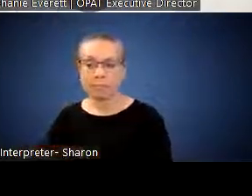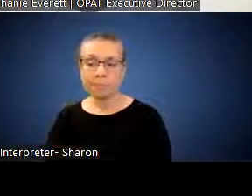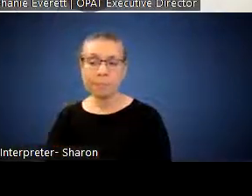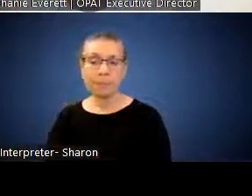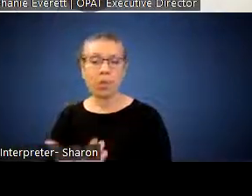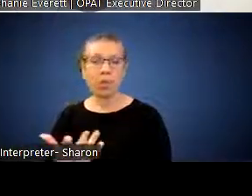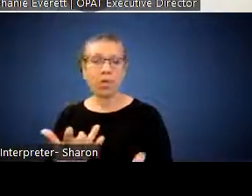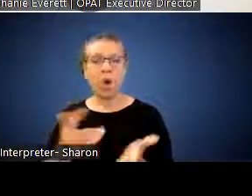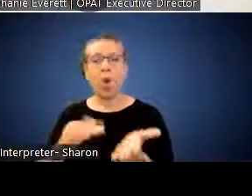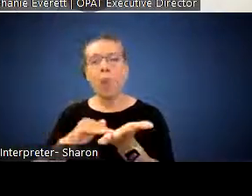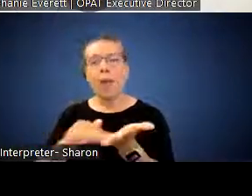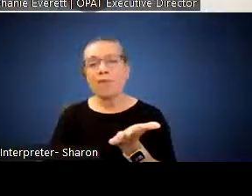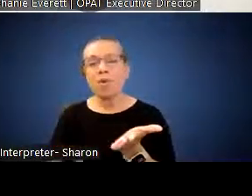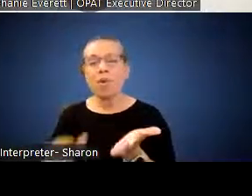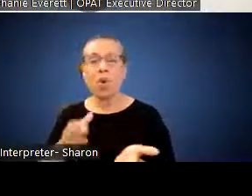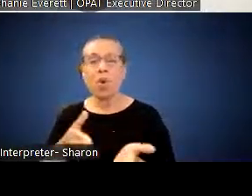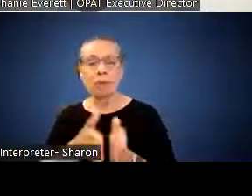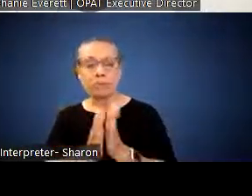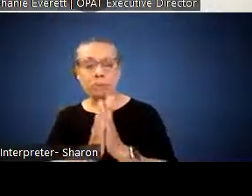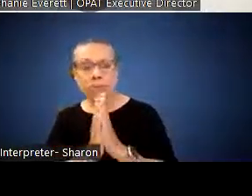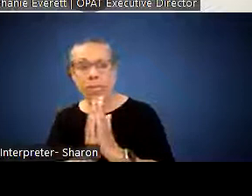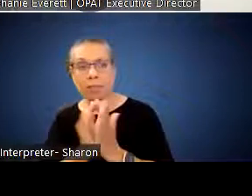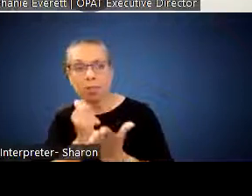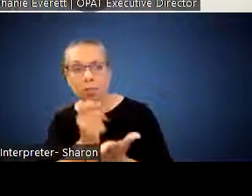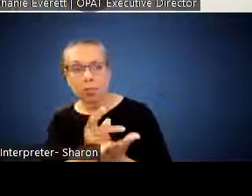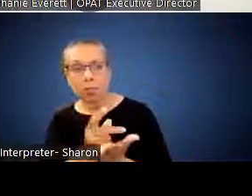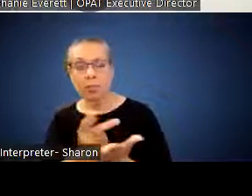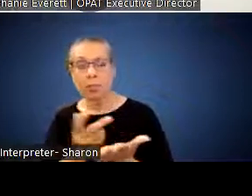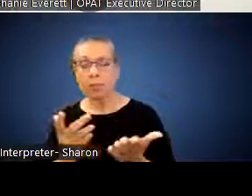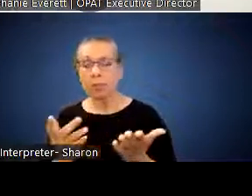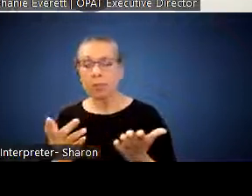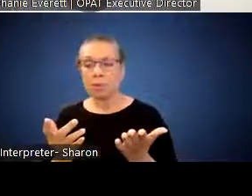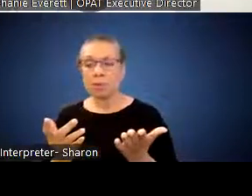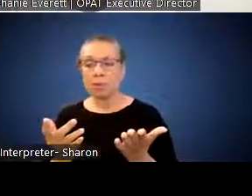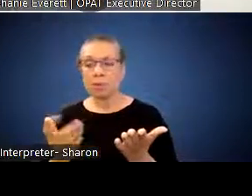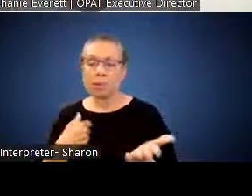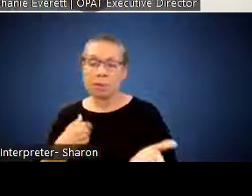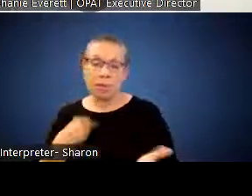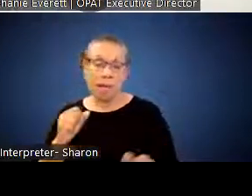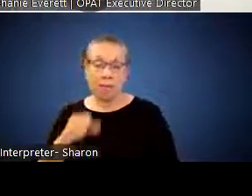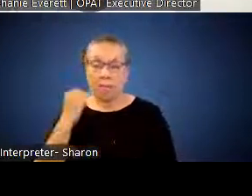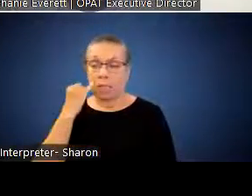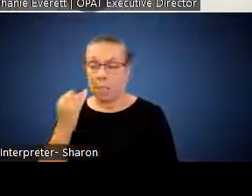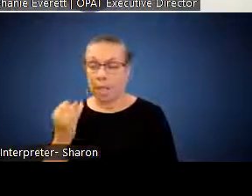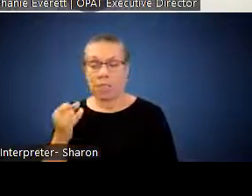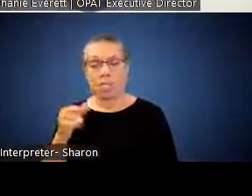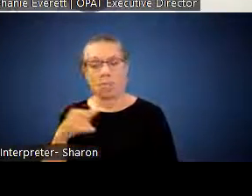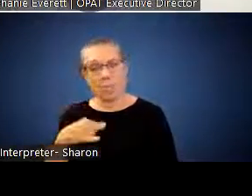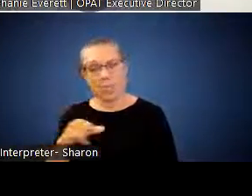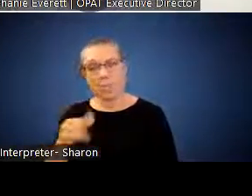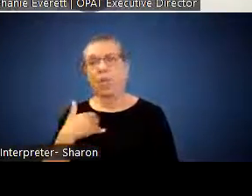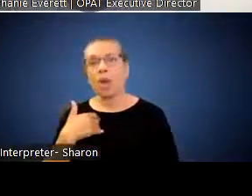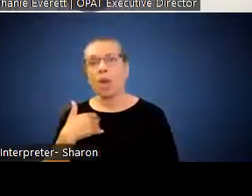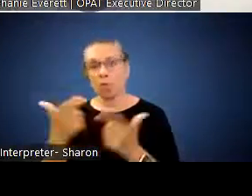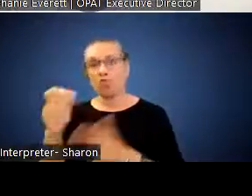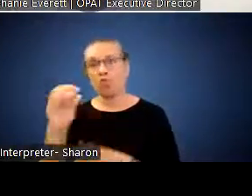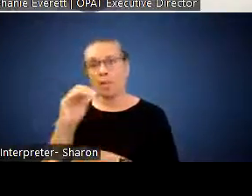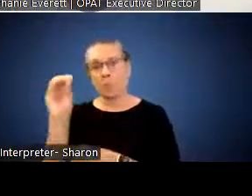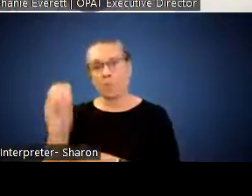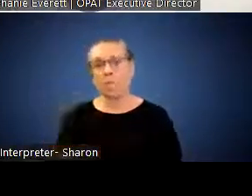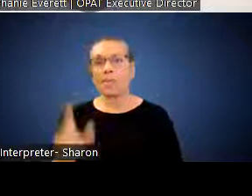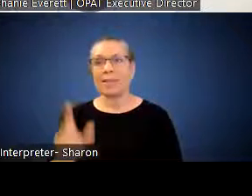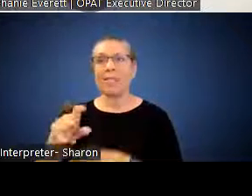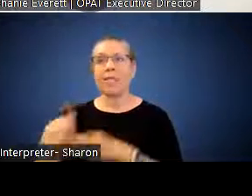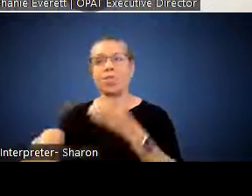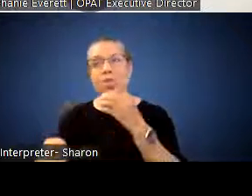waiver of that requirement. Whereas, you know, I would imagine that a good number still will, but just wanted to see if there was a